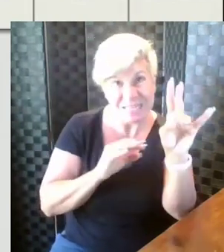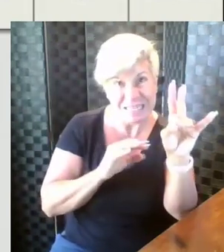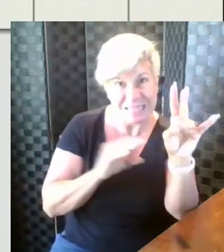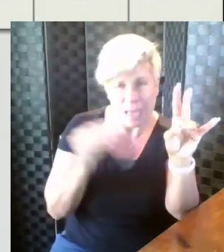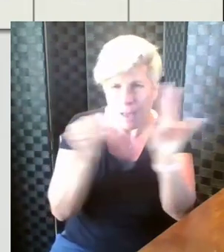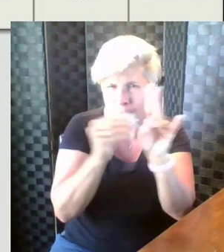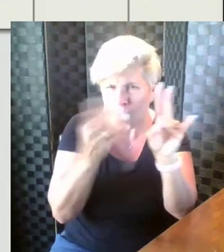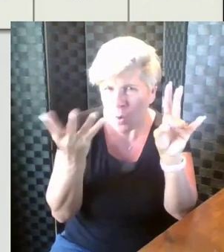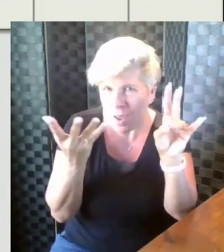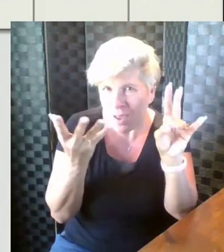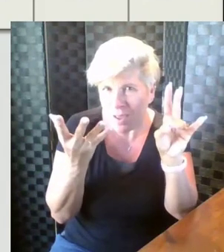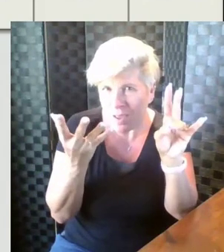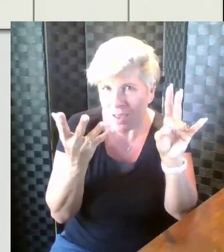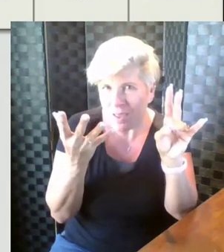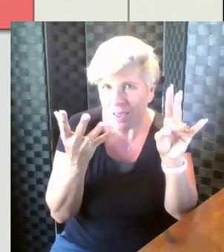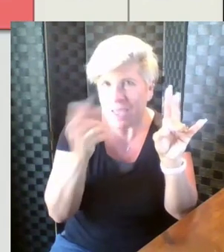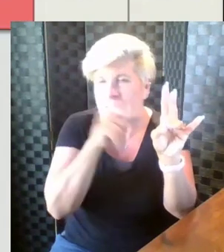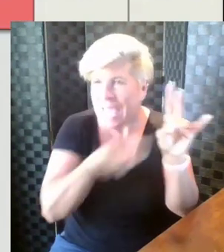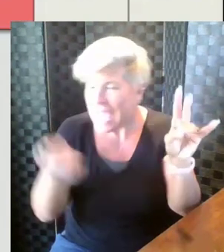7,